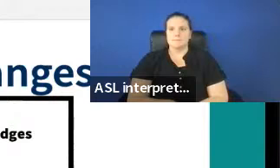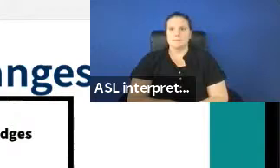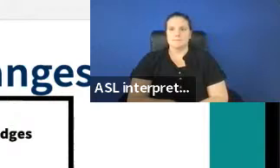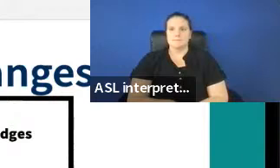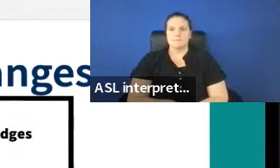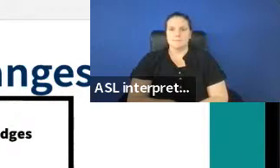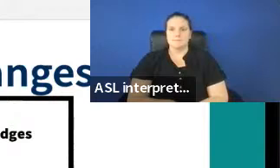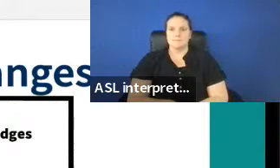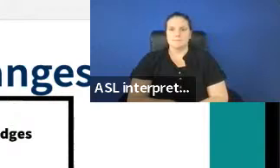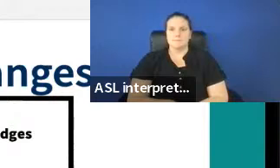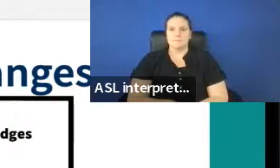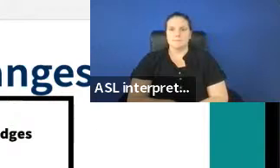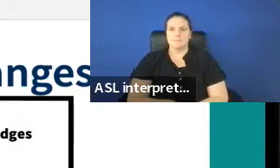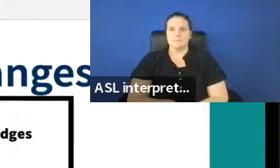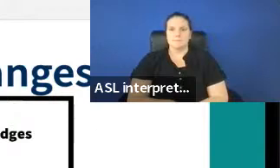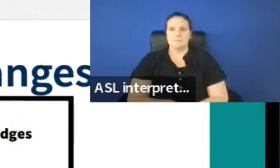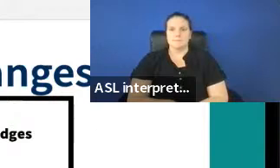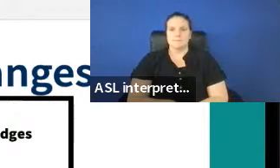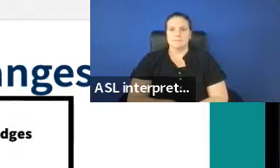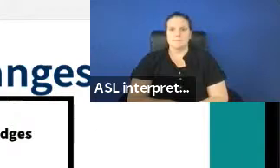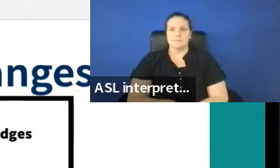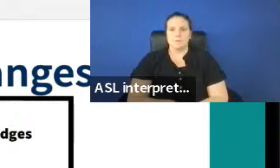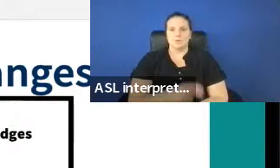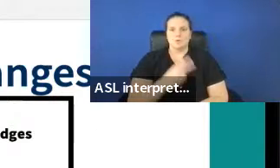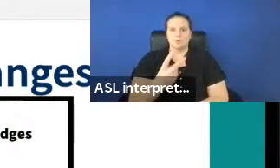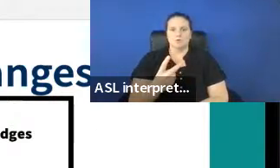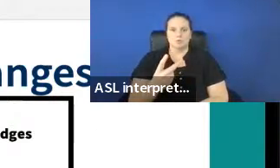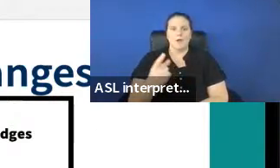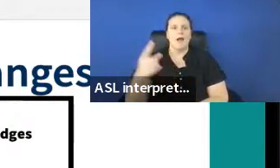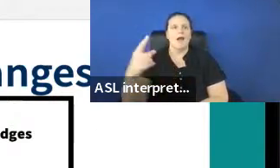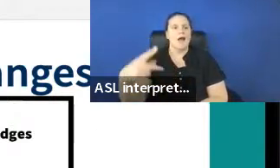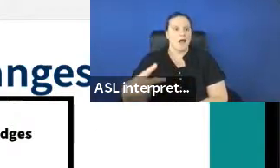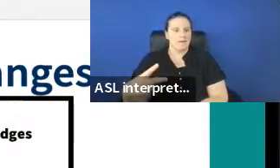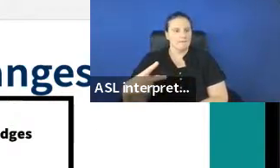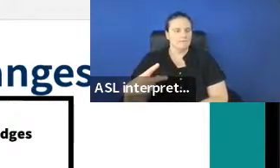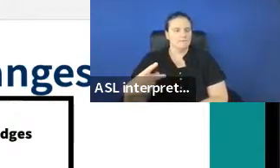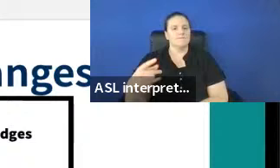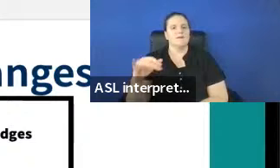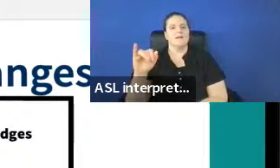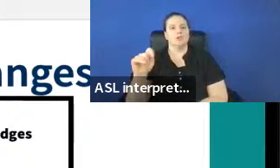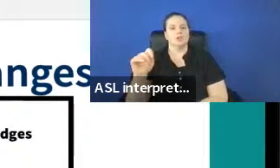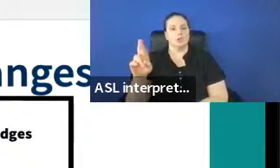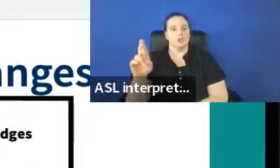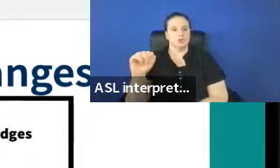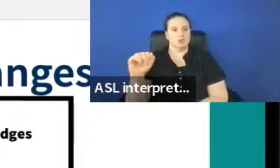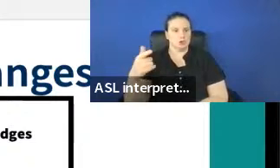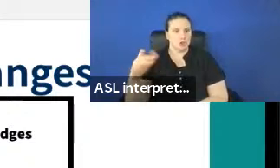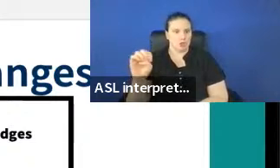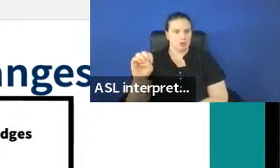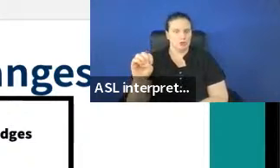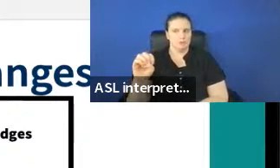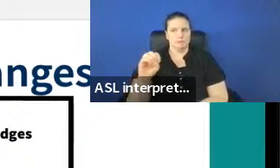These are two half interchanges. So the half interchanges are